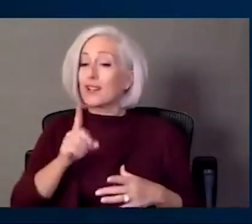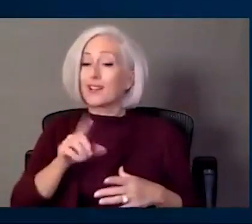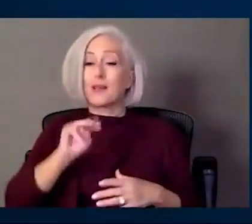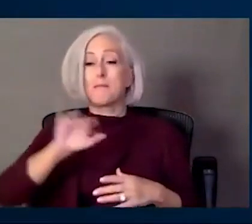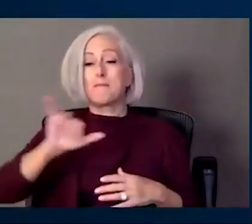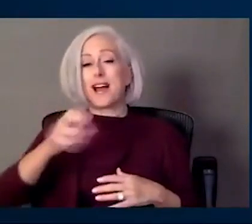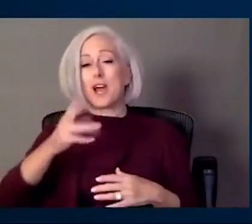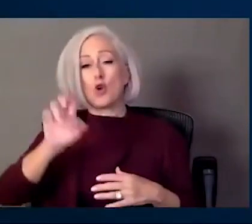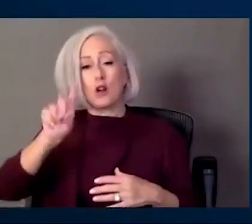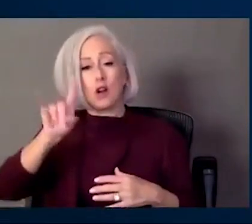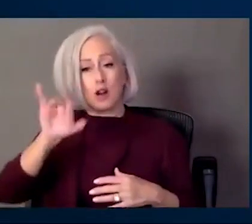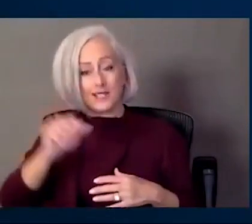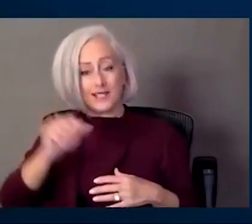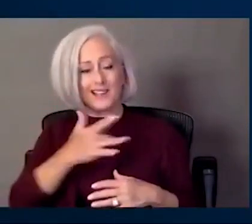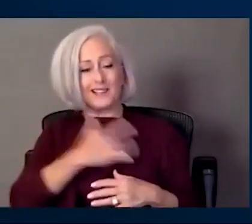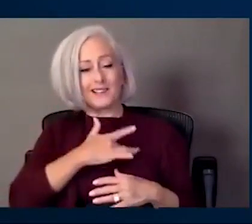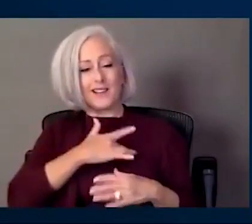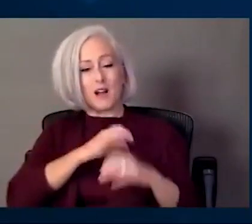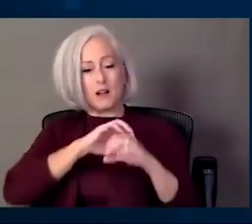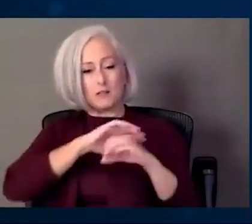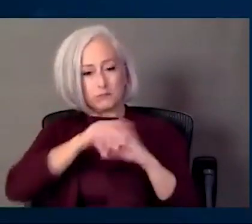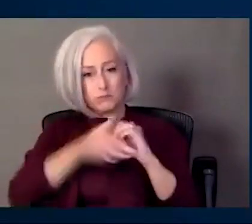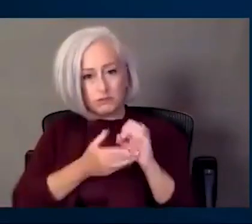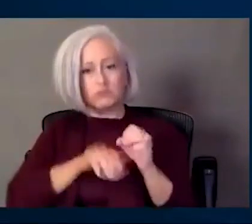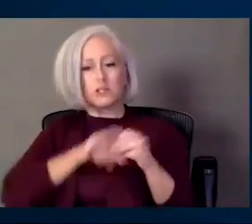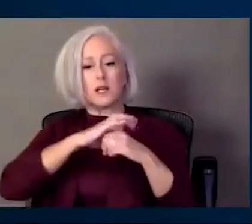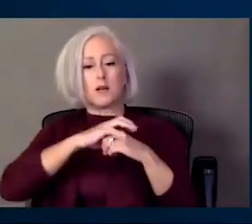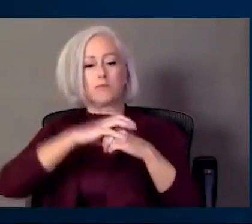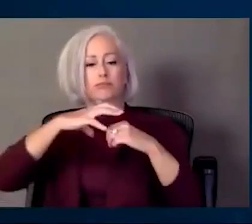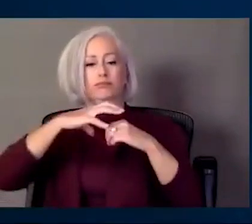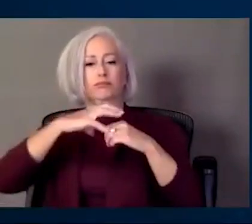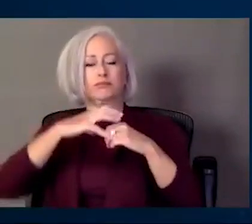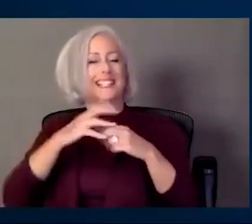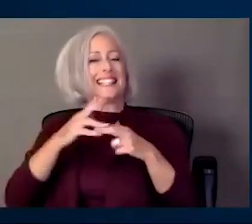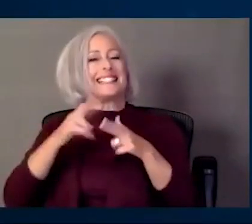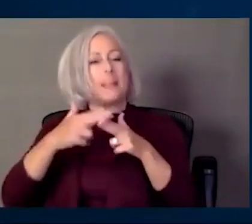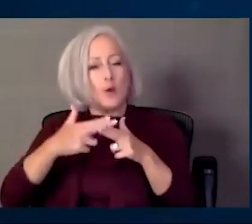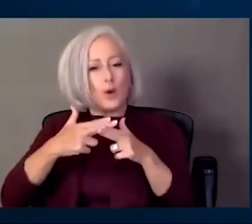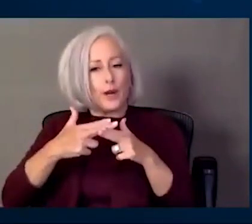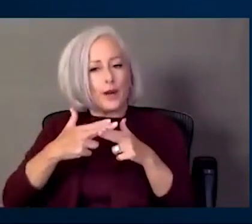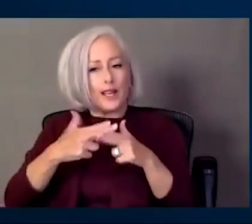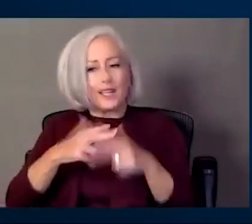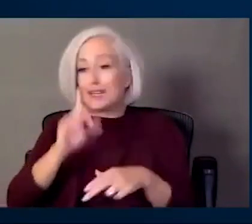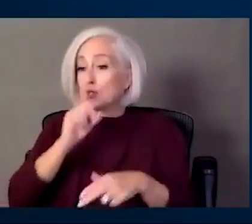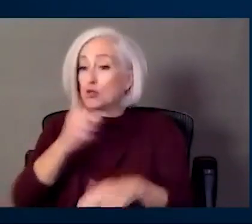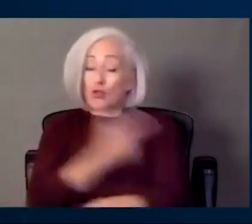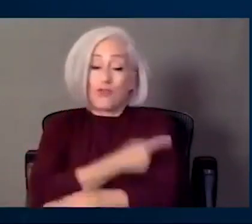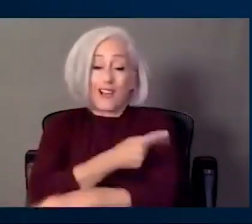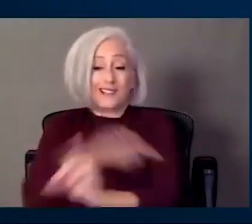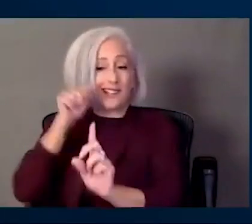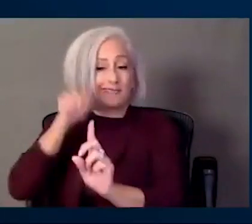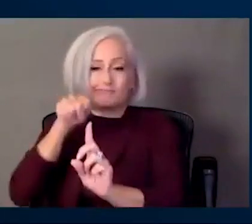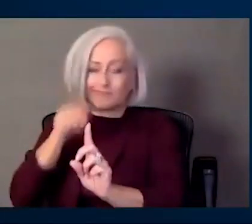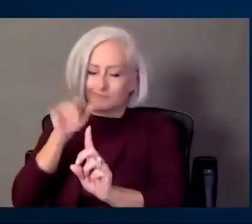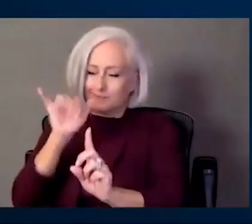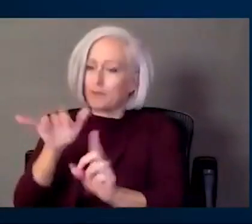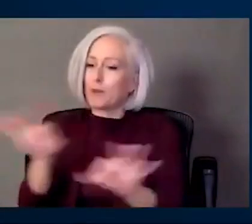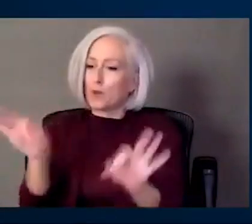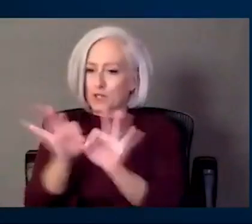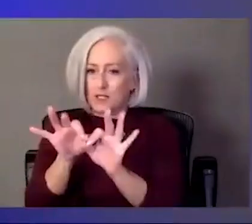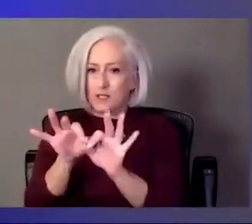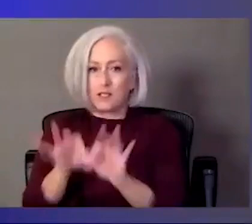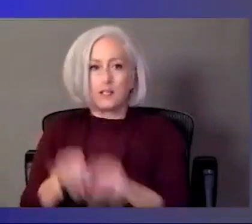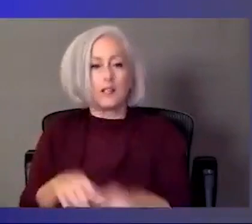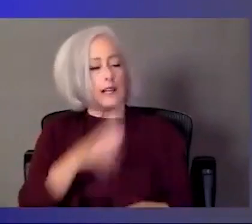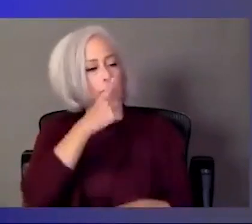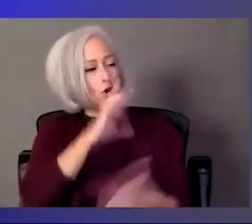tends to be very temporary. Yeah. And you know, it may be true with other vaccinations. We just never look too. So. And if I could just comment on that too, you know, I